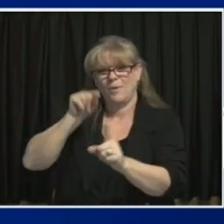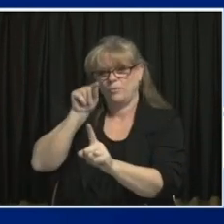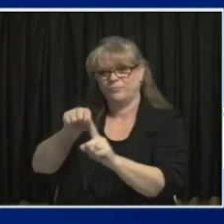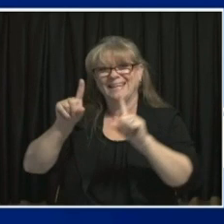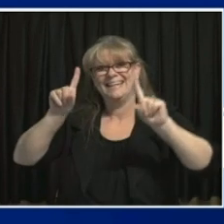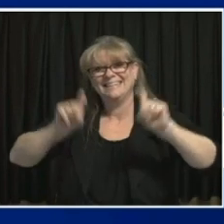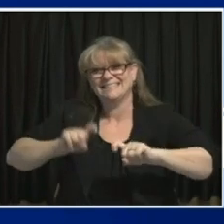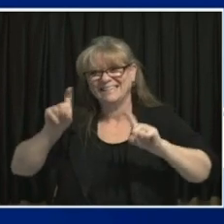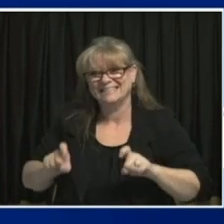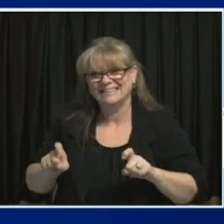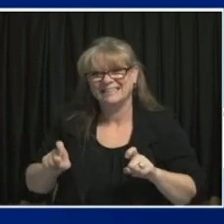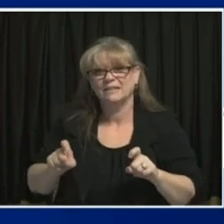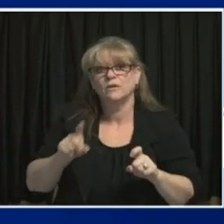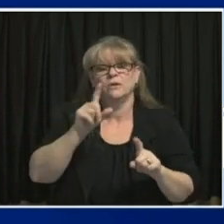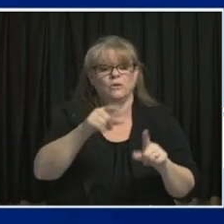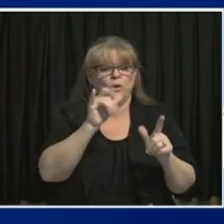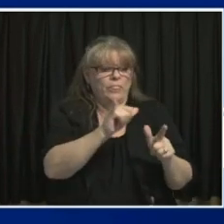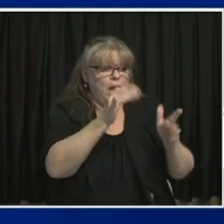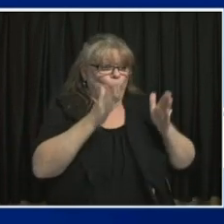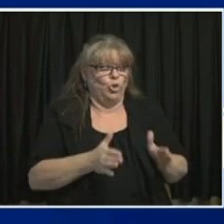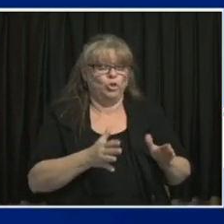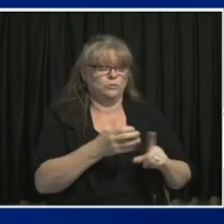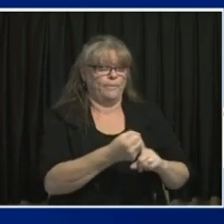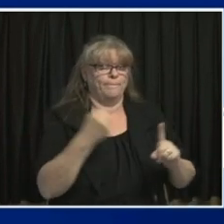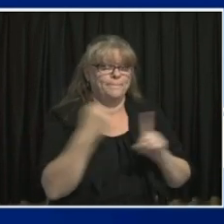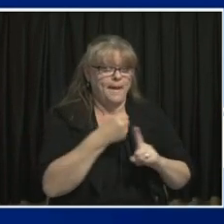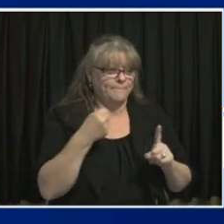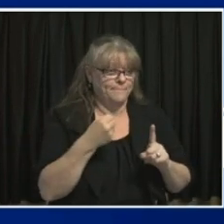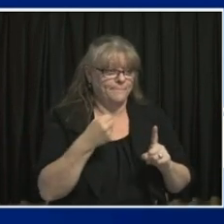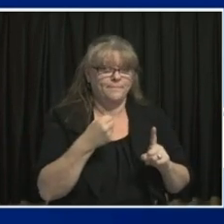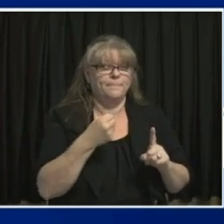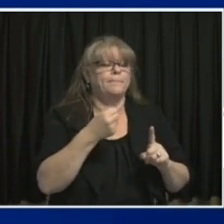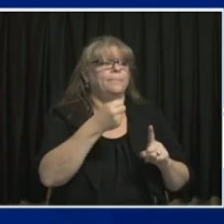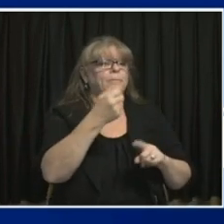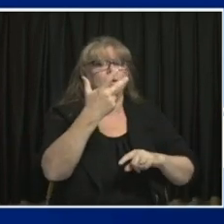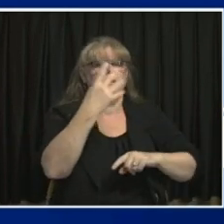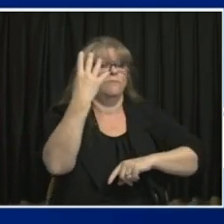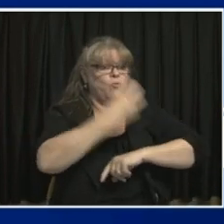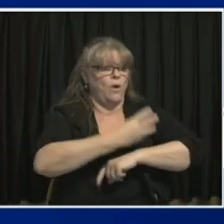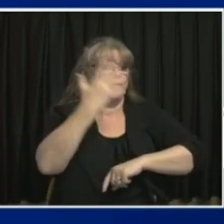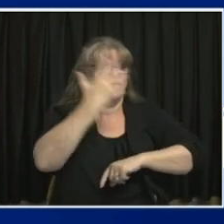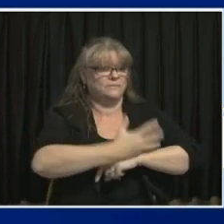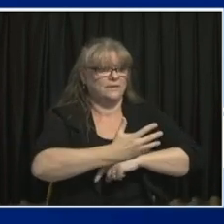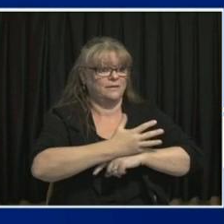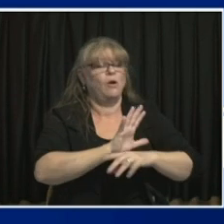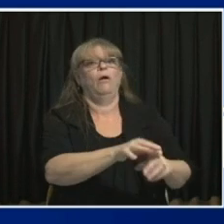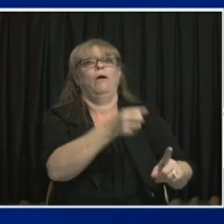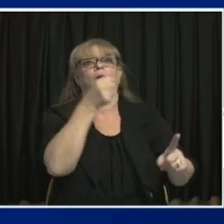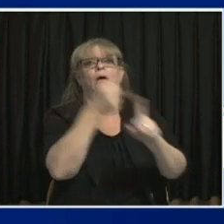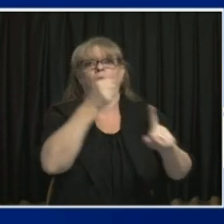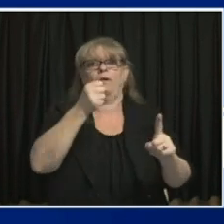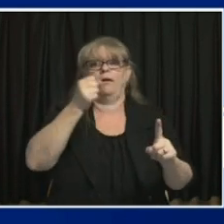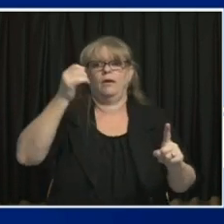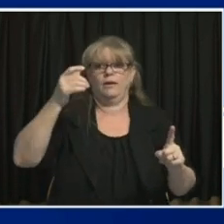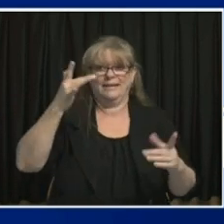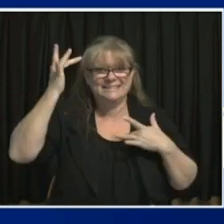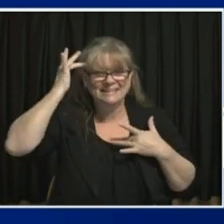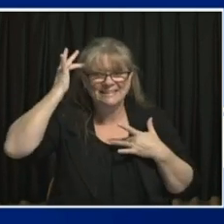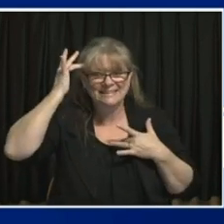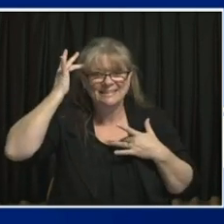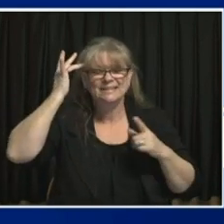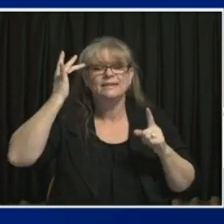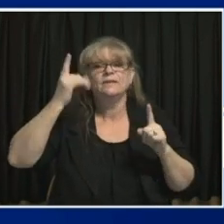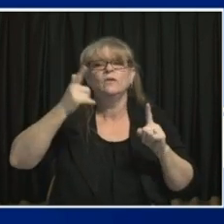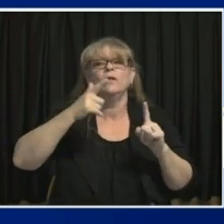from exposure till when you even have symptoms. And if you get sick, it might take a day or 2 or 3 to talk to your doctor to determine if you need a